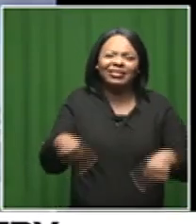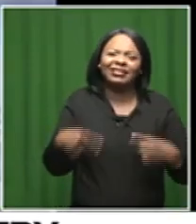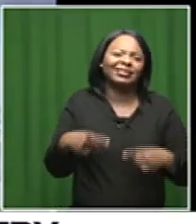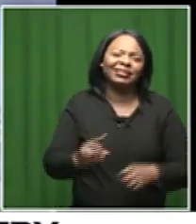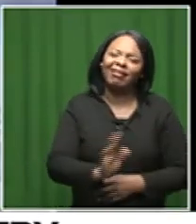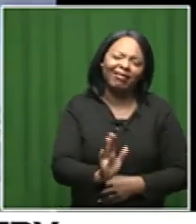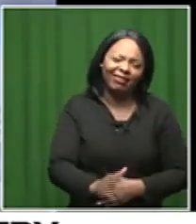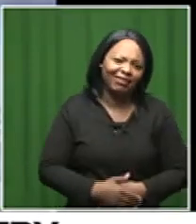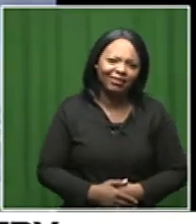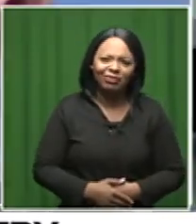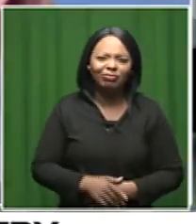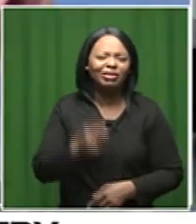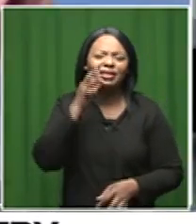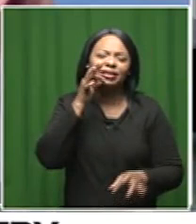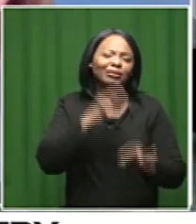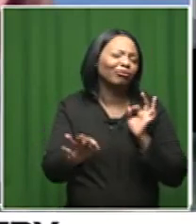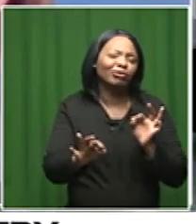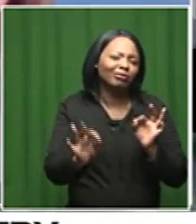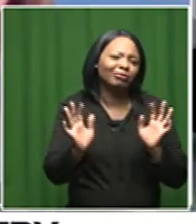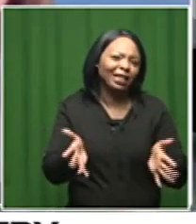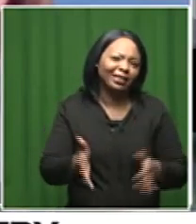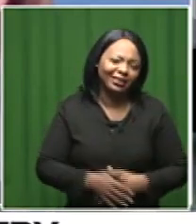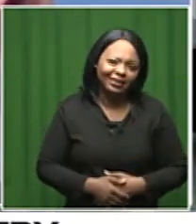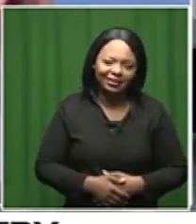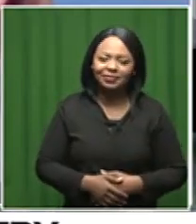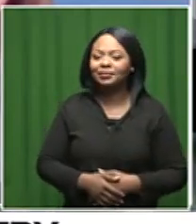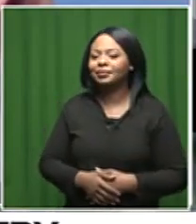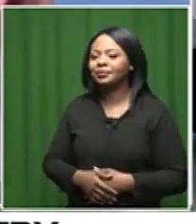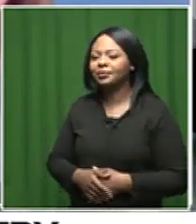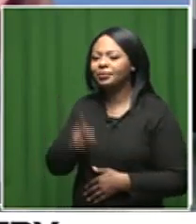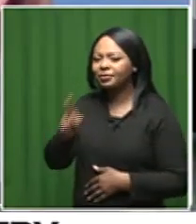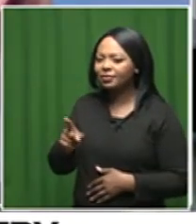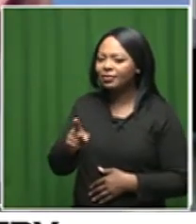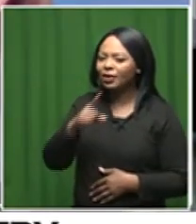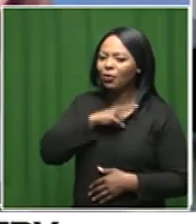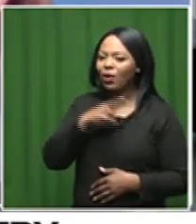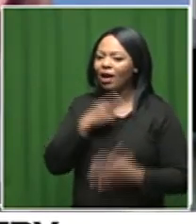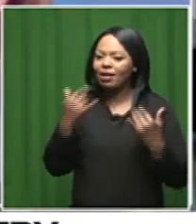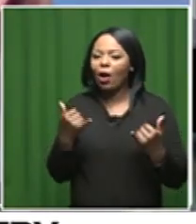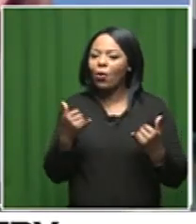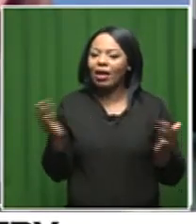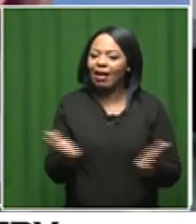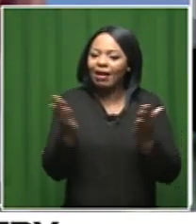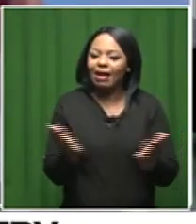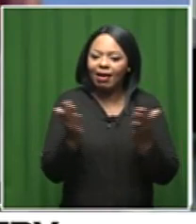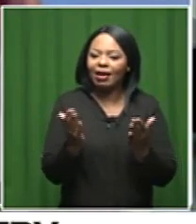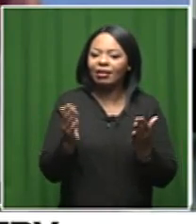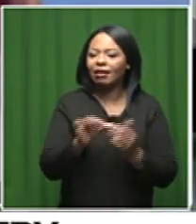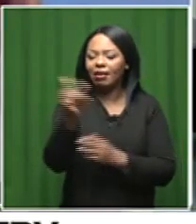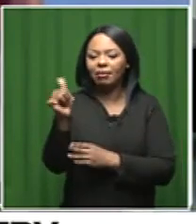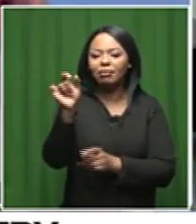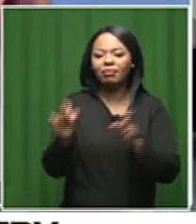people think it is. Now, lastly, Nadia, before we go off, why are we, or should we, encourage people of color to donate?